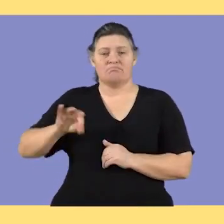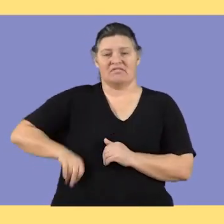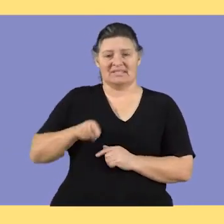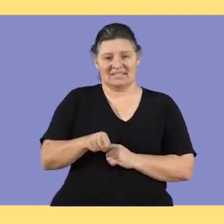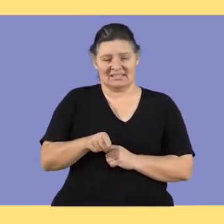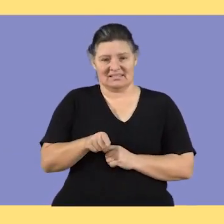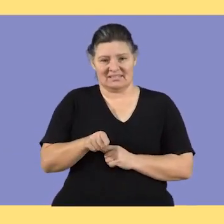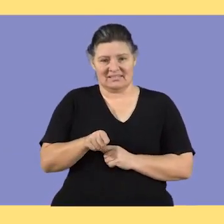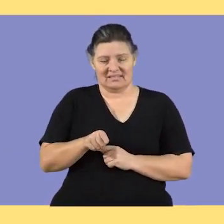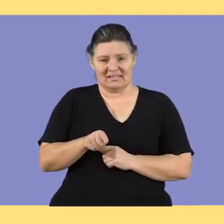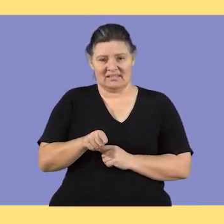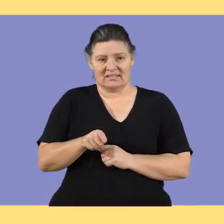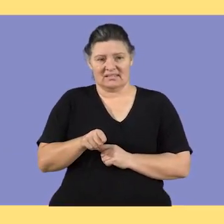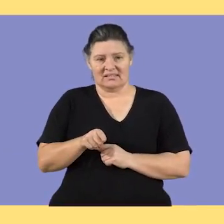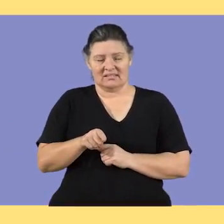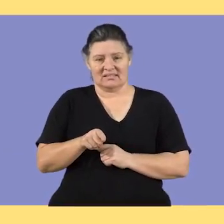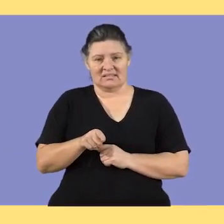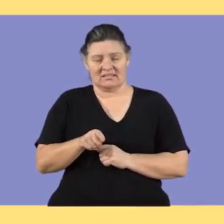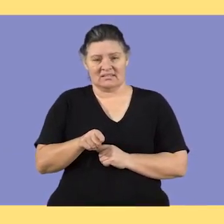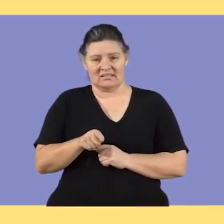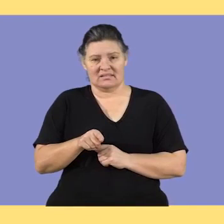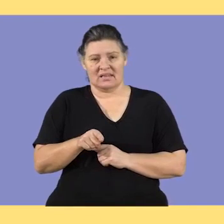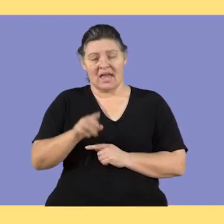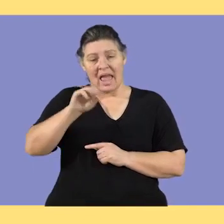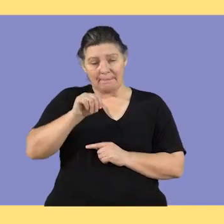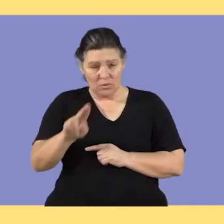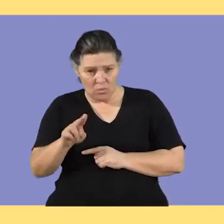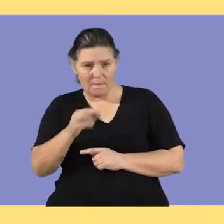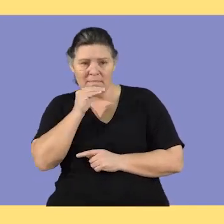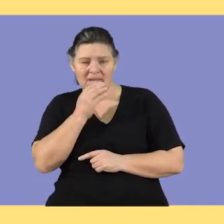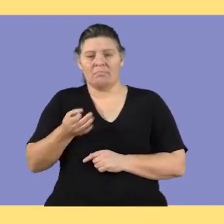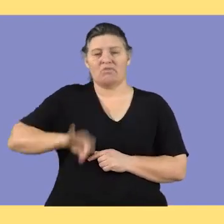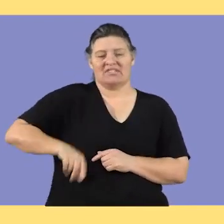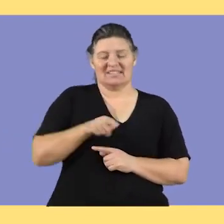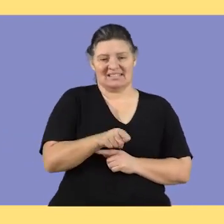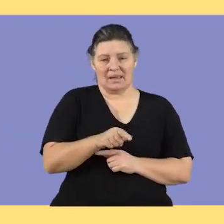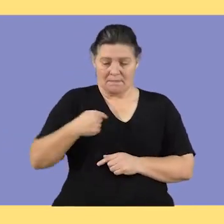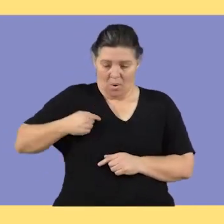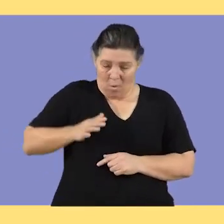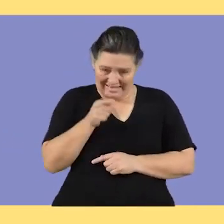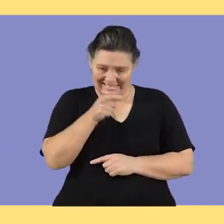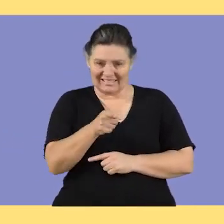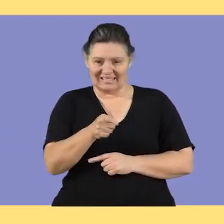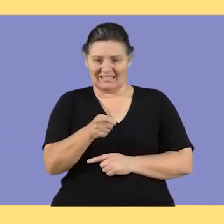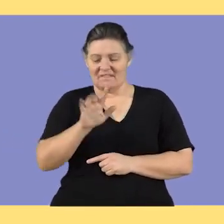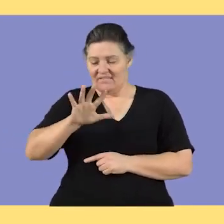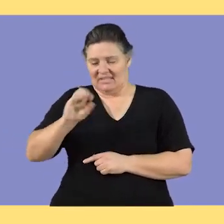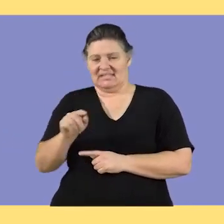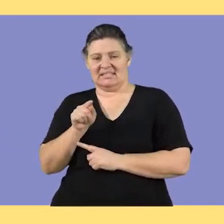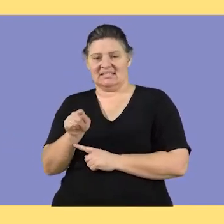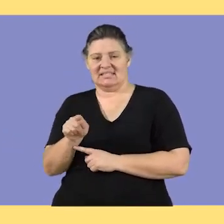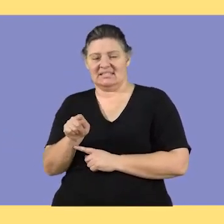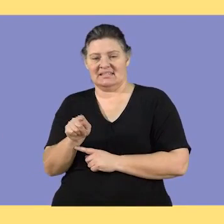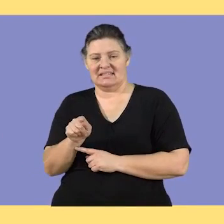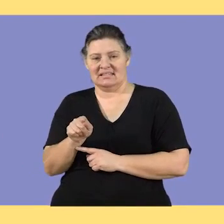markup is the profit. The markup is the profit. What I want